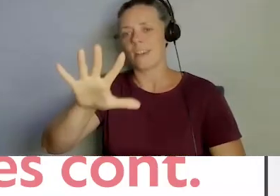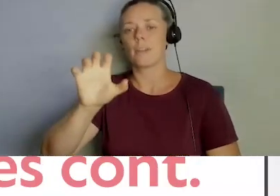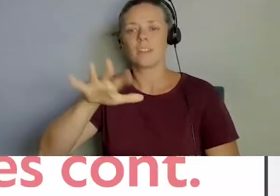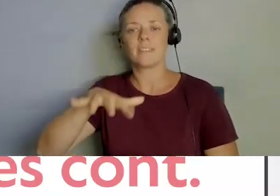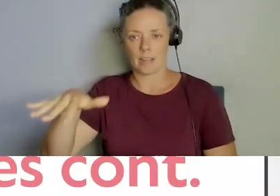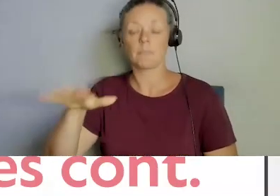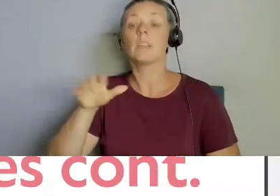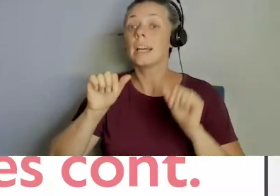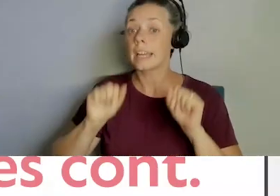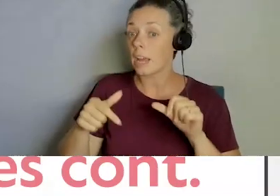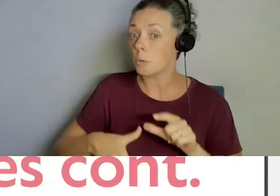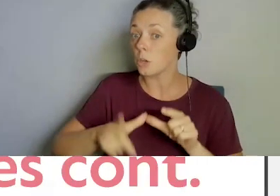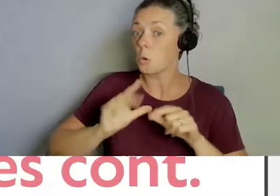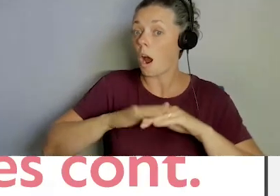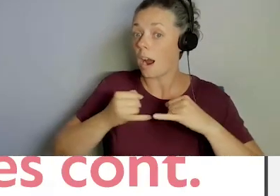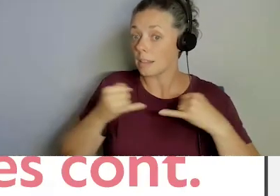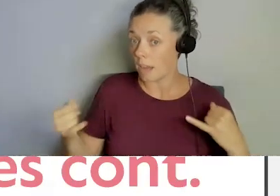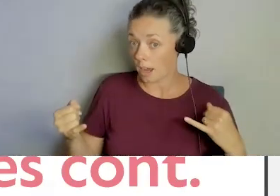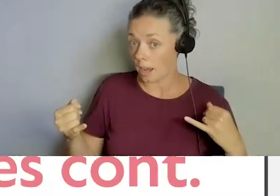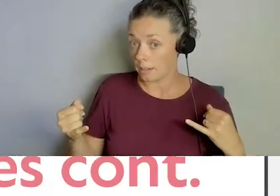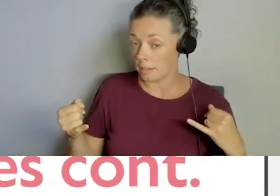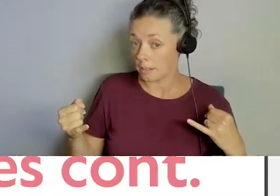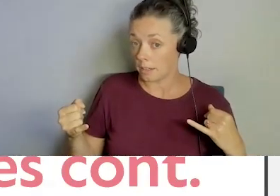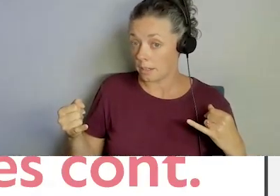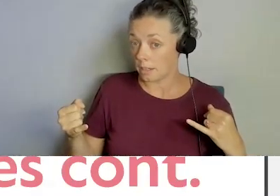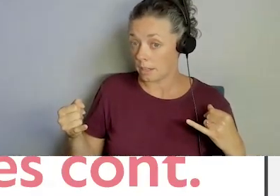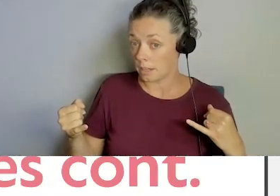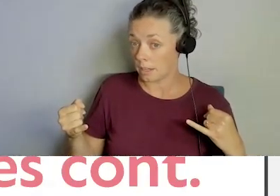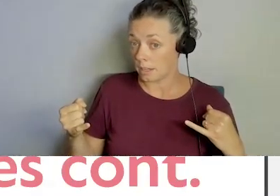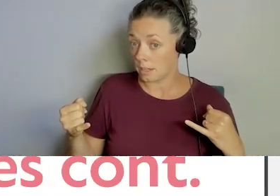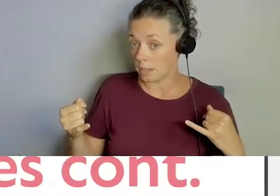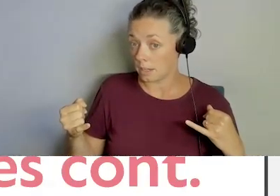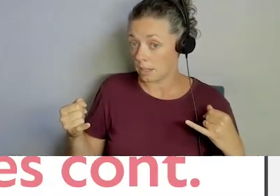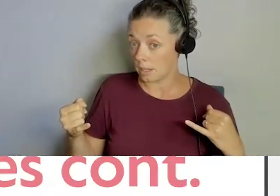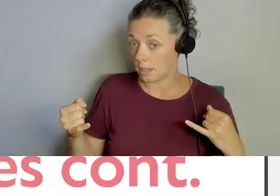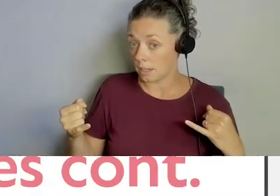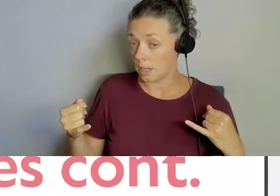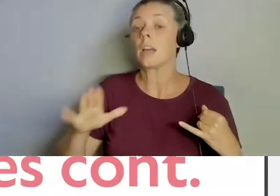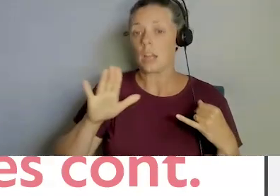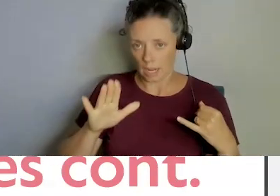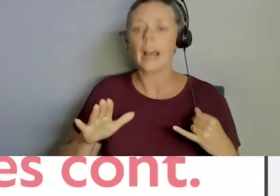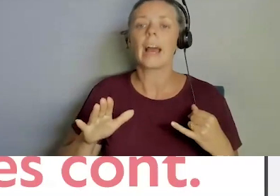if they renew it online, and $605 if they do it via mail.